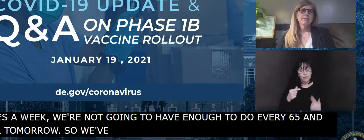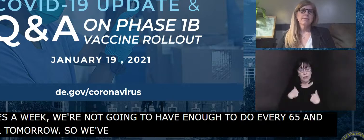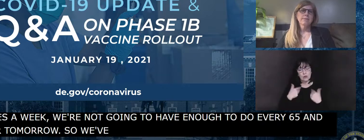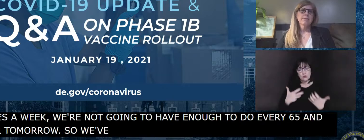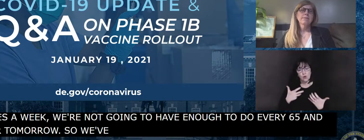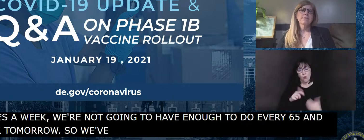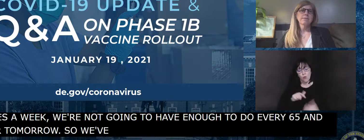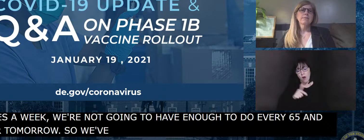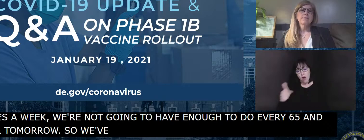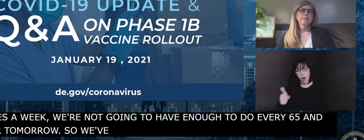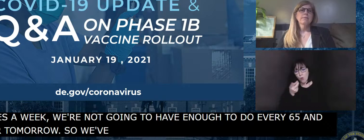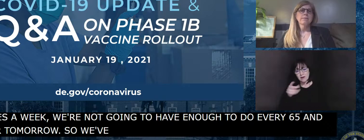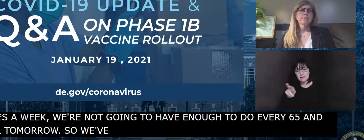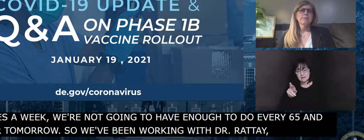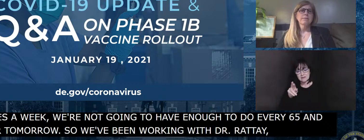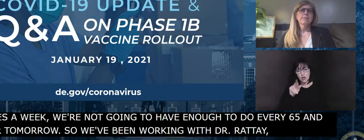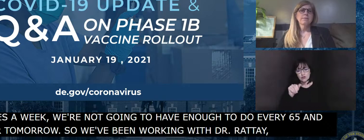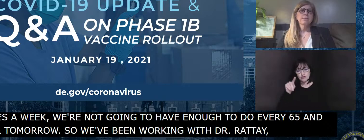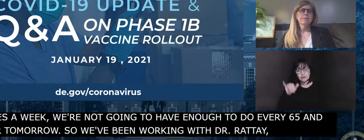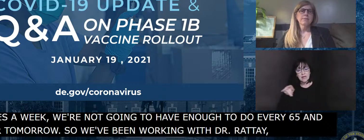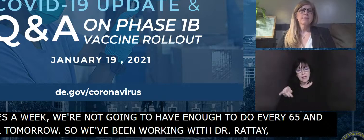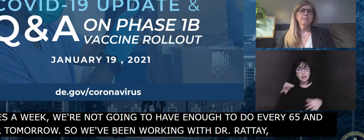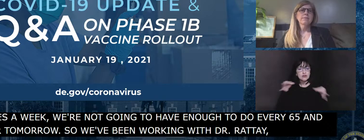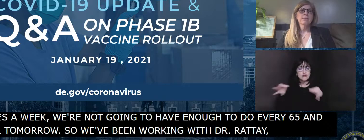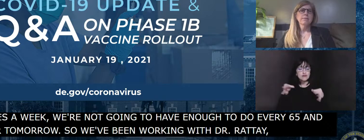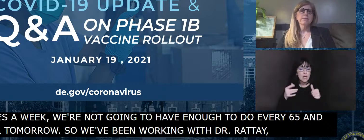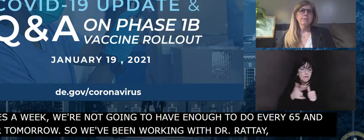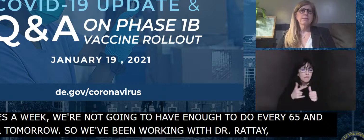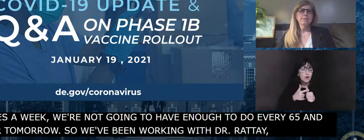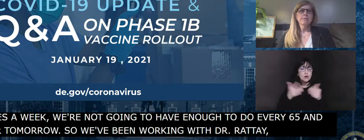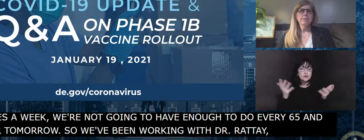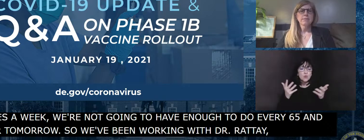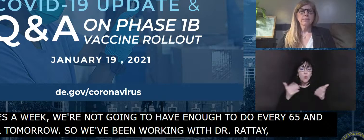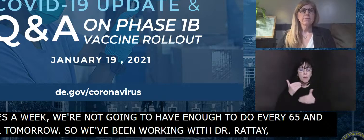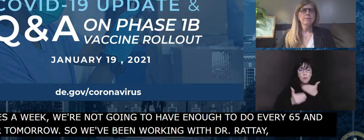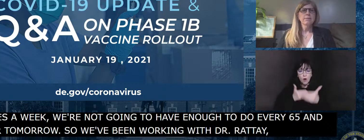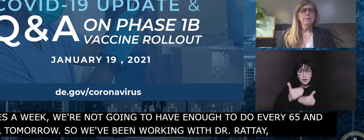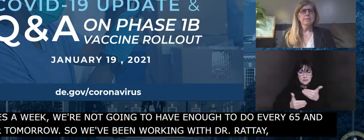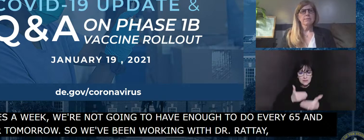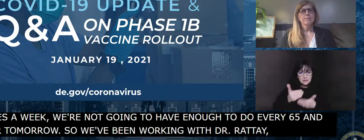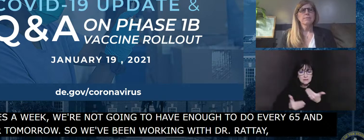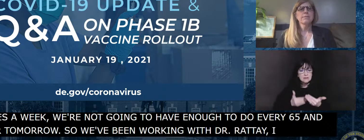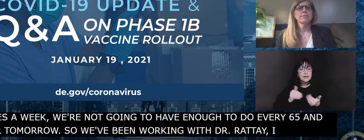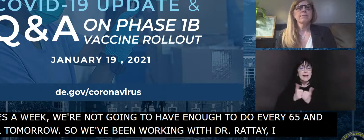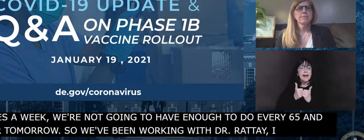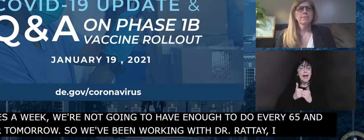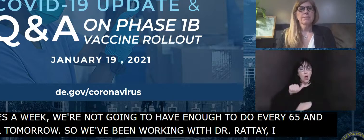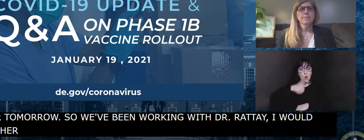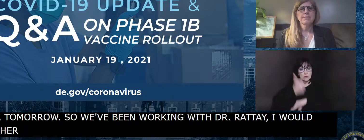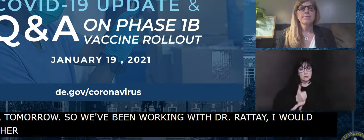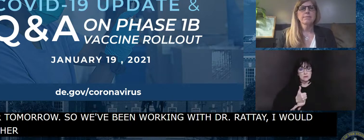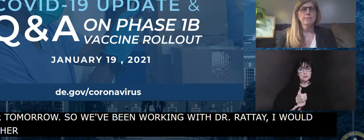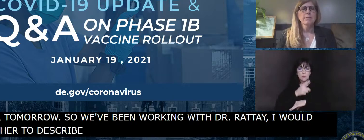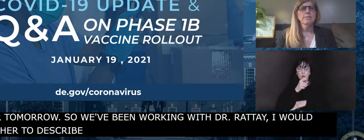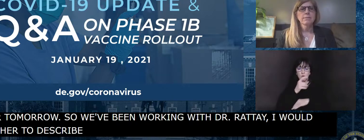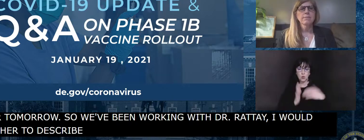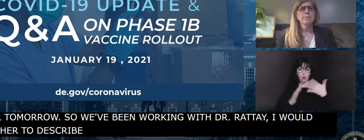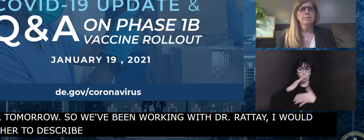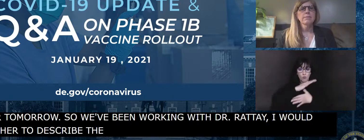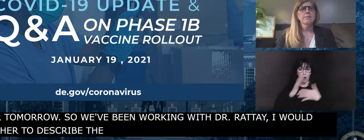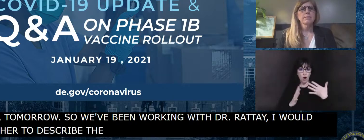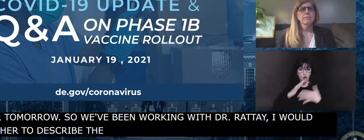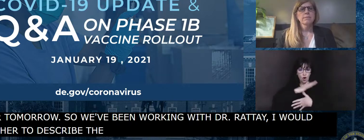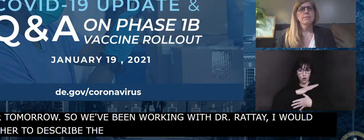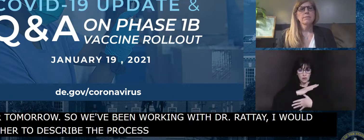describe real briefly the process that went through in establishing the priority for 1A and 1B. And